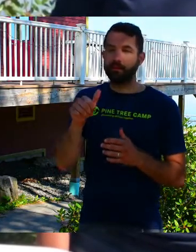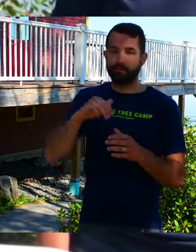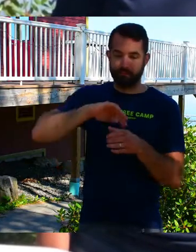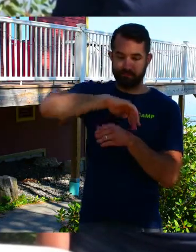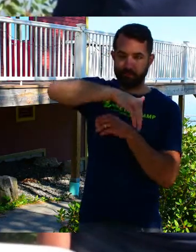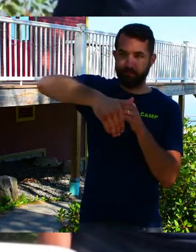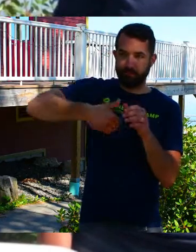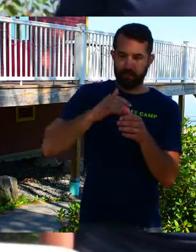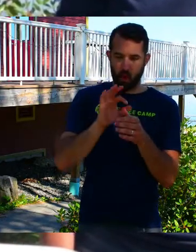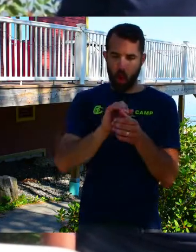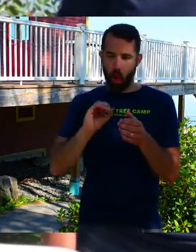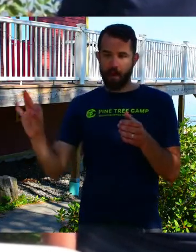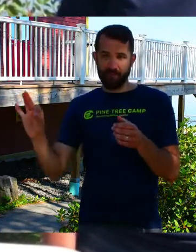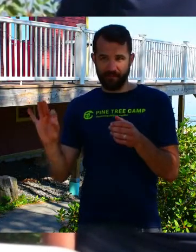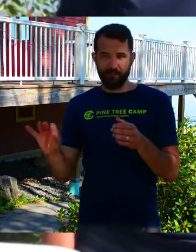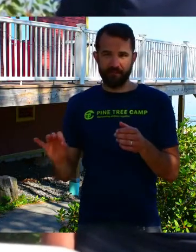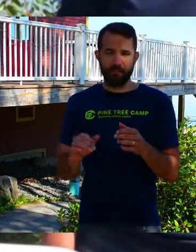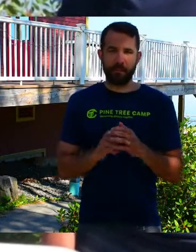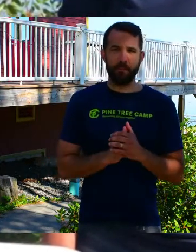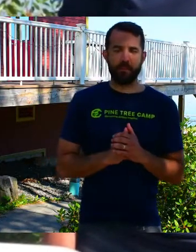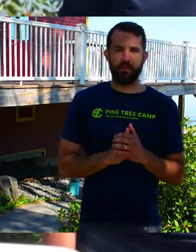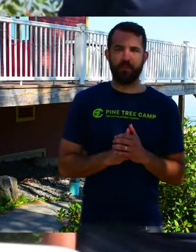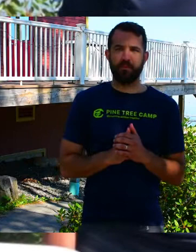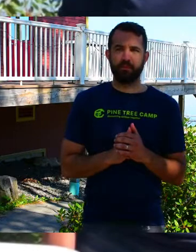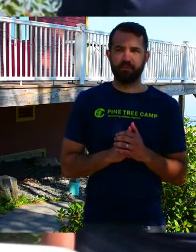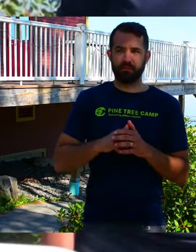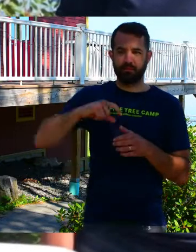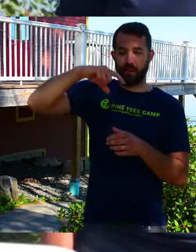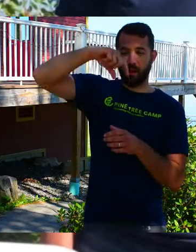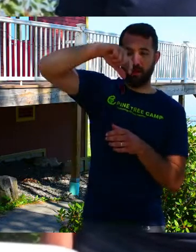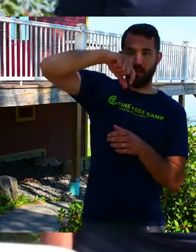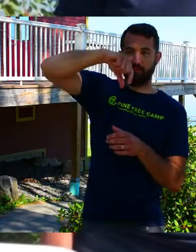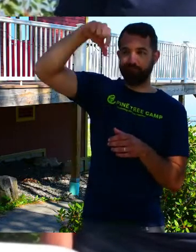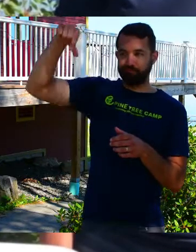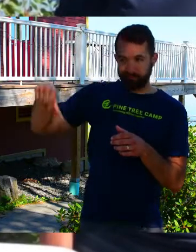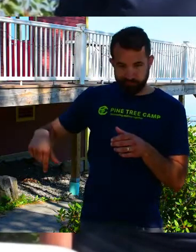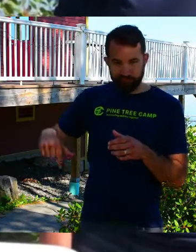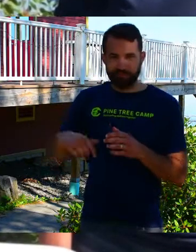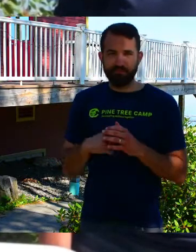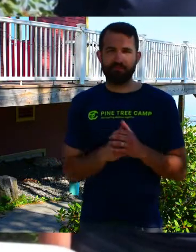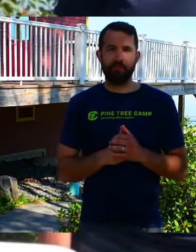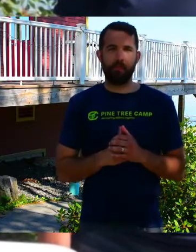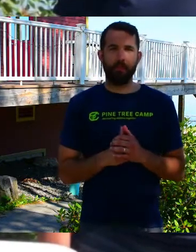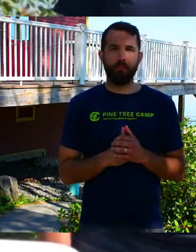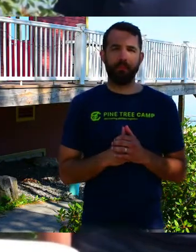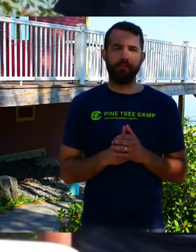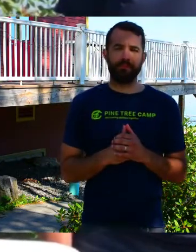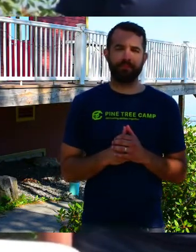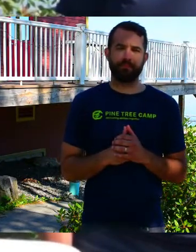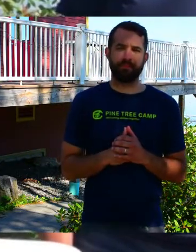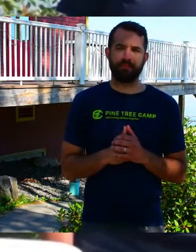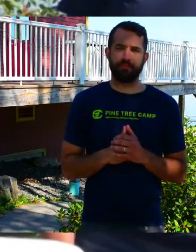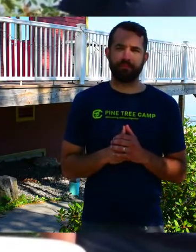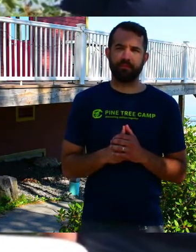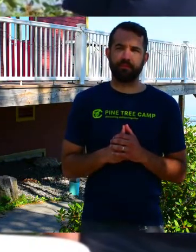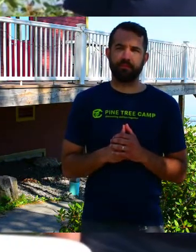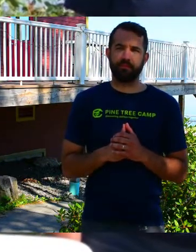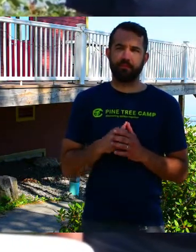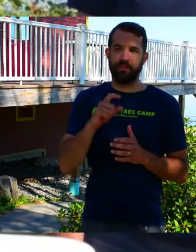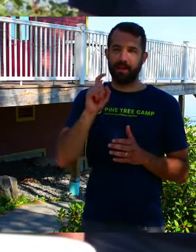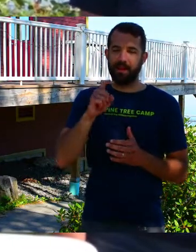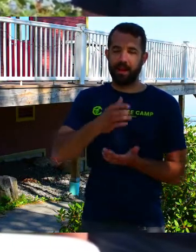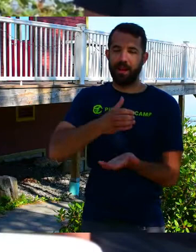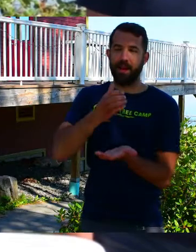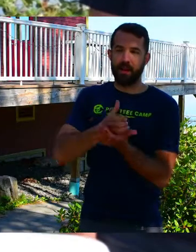inside, and you can get rid of the cap as well. I also rinse these ones out with water just so they're nice and clean on the inside. And you're gonna need a cup of warm